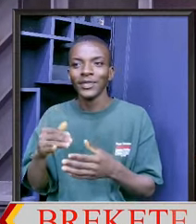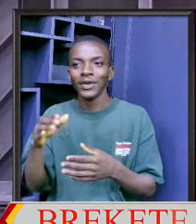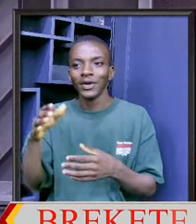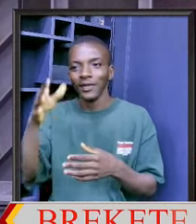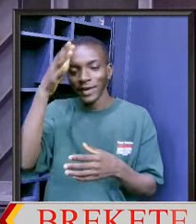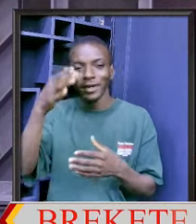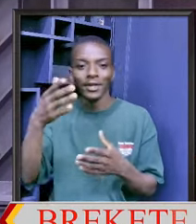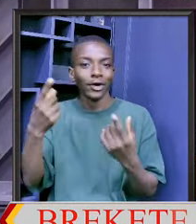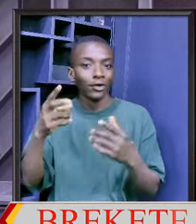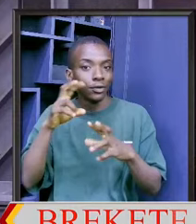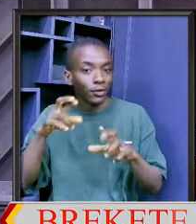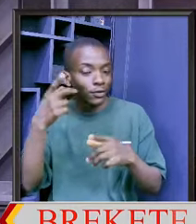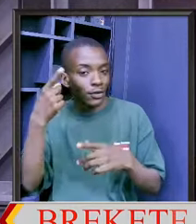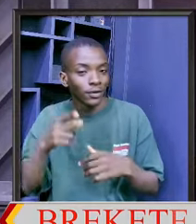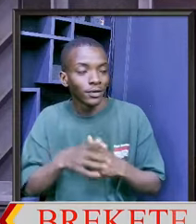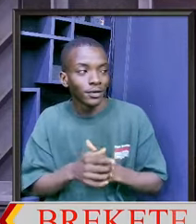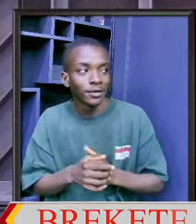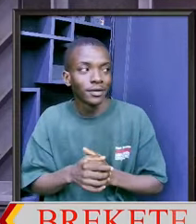go look for you.